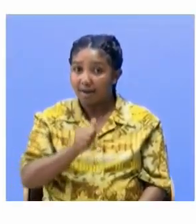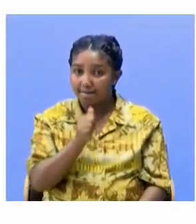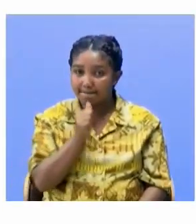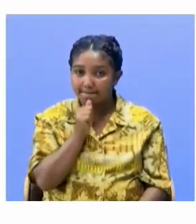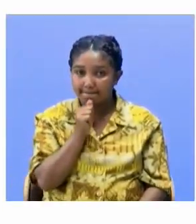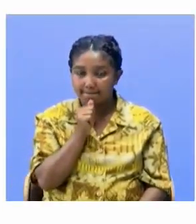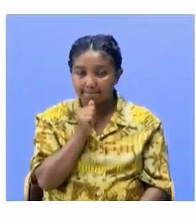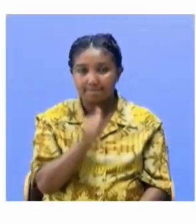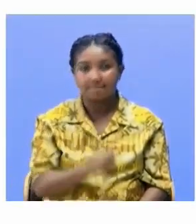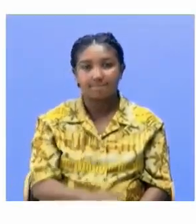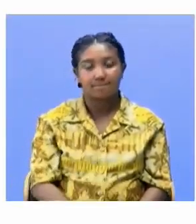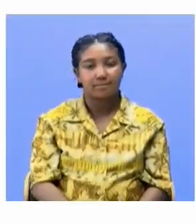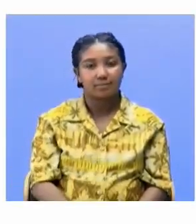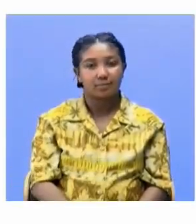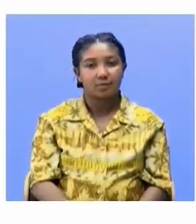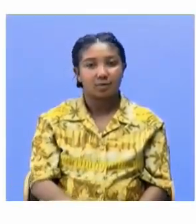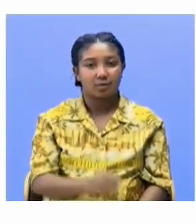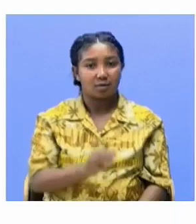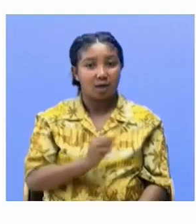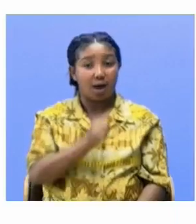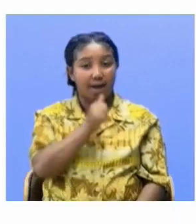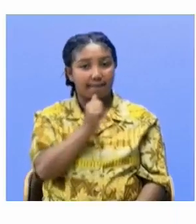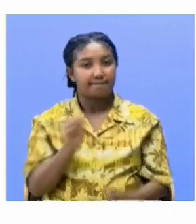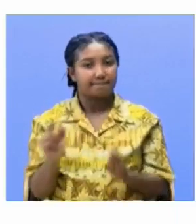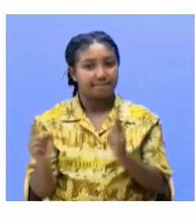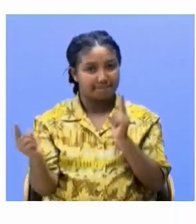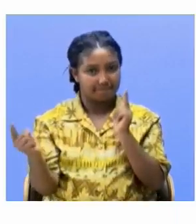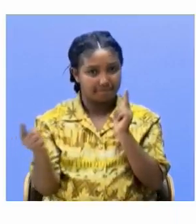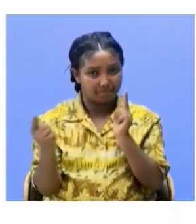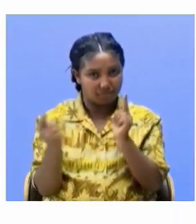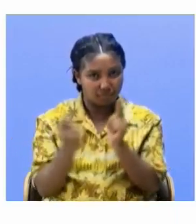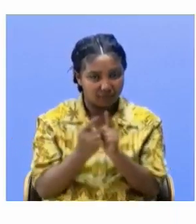am meeting